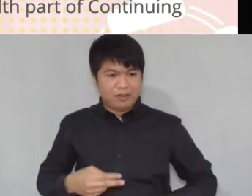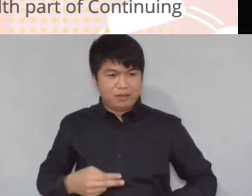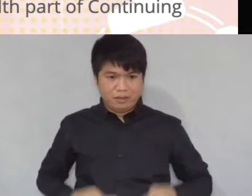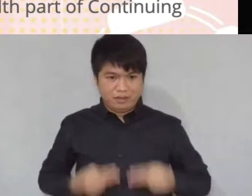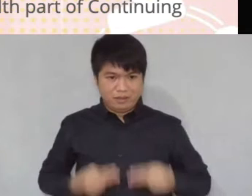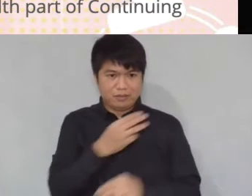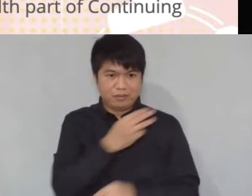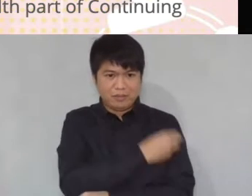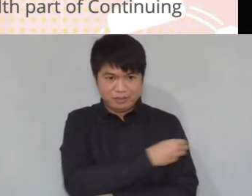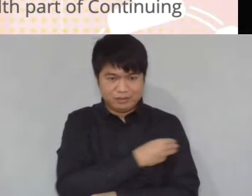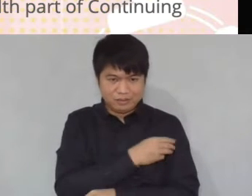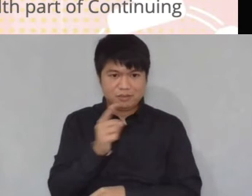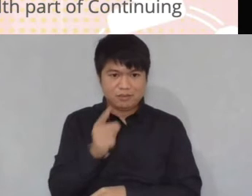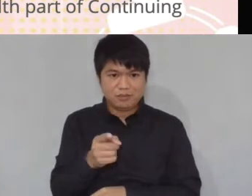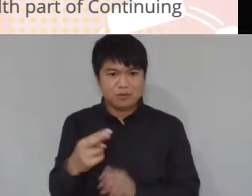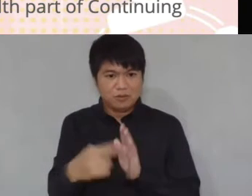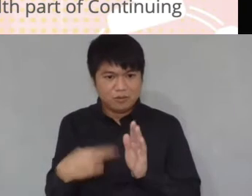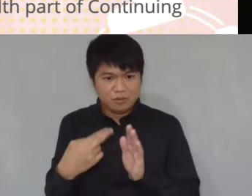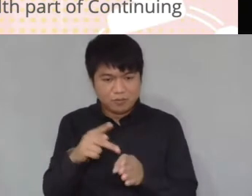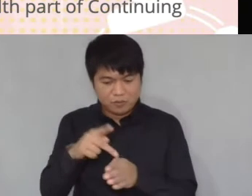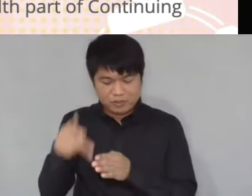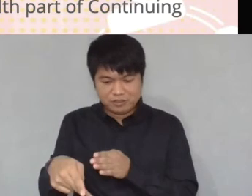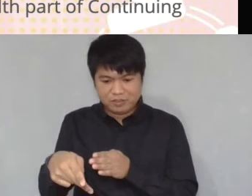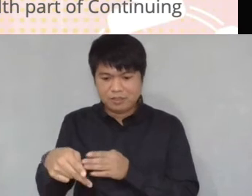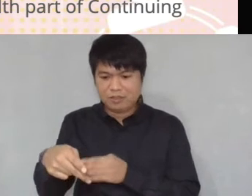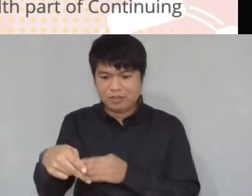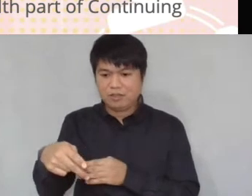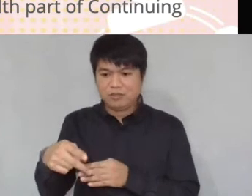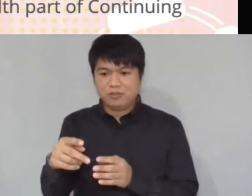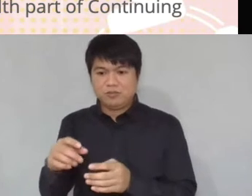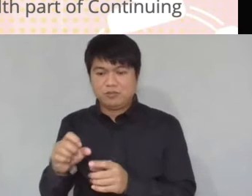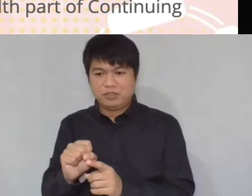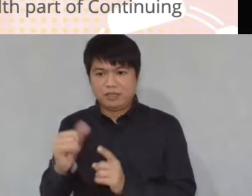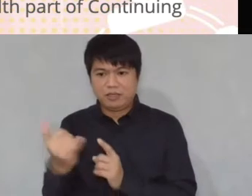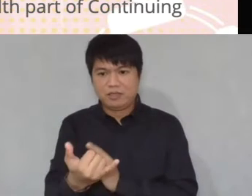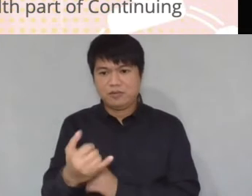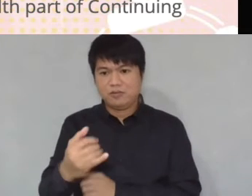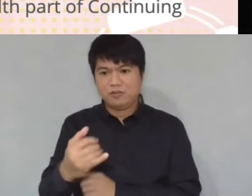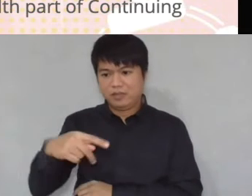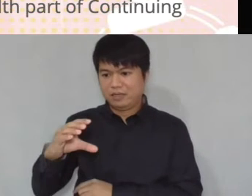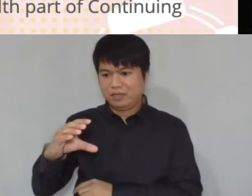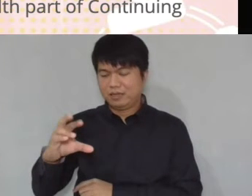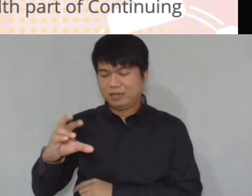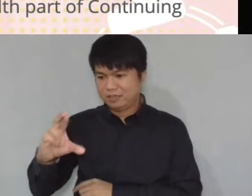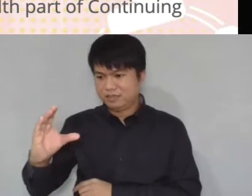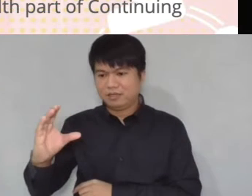the RDOH with the professional societies, the PRC, the CHED, and other